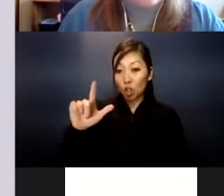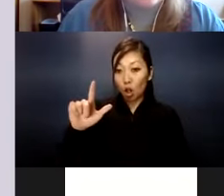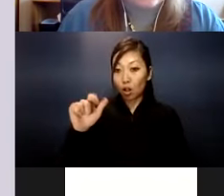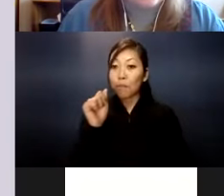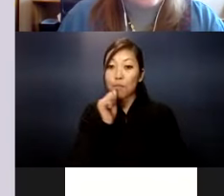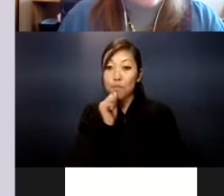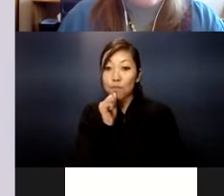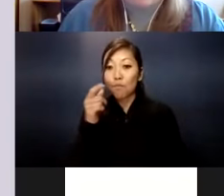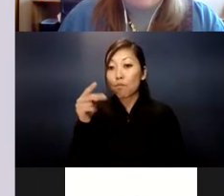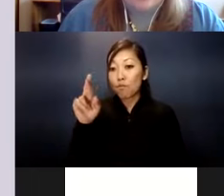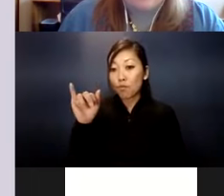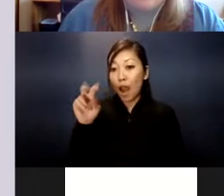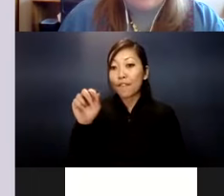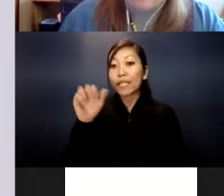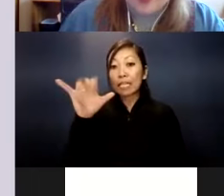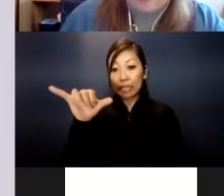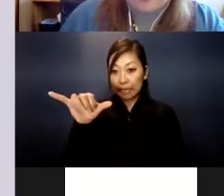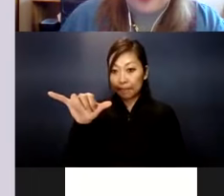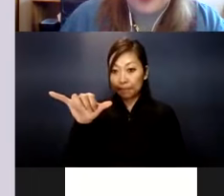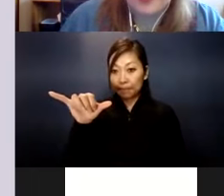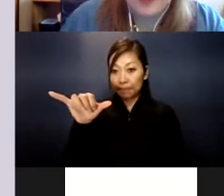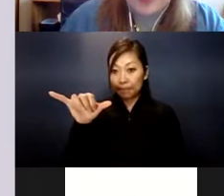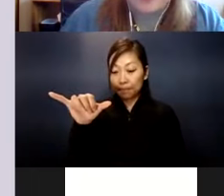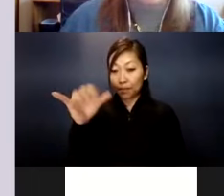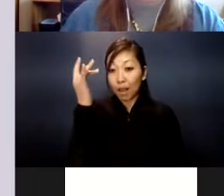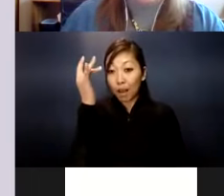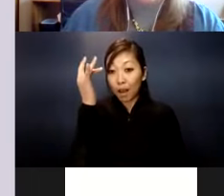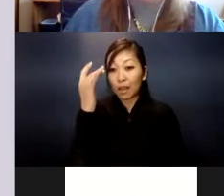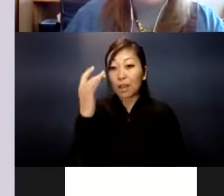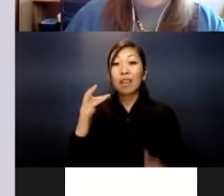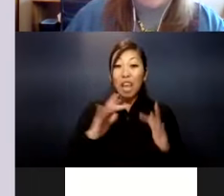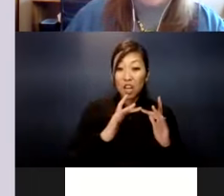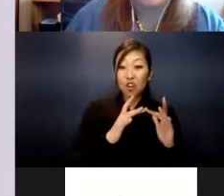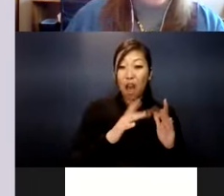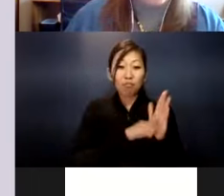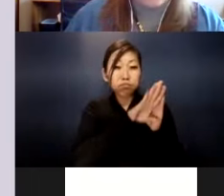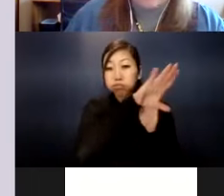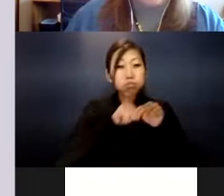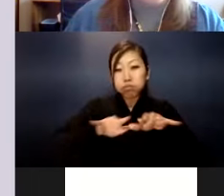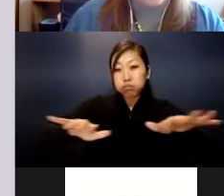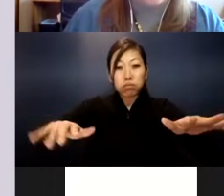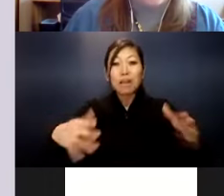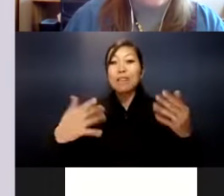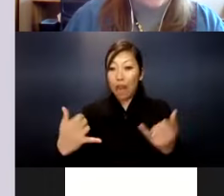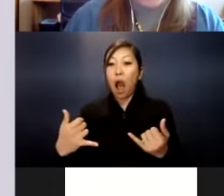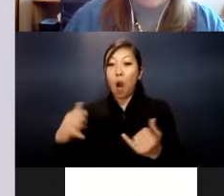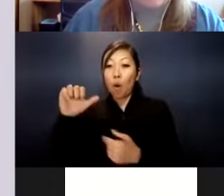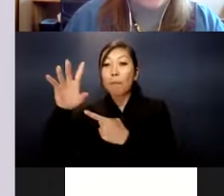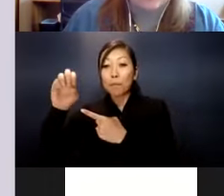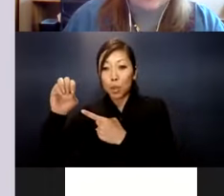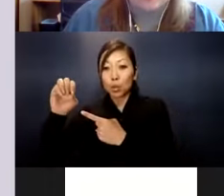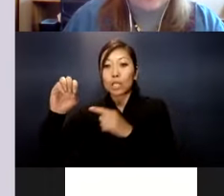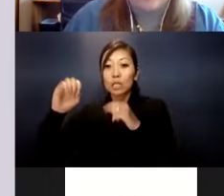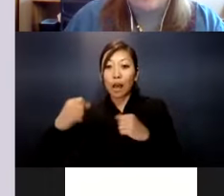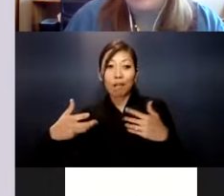because abusive tactics have evolved with the internet, and teenagers and young